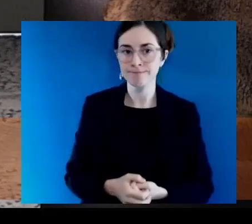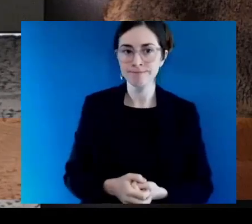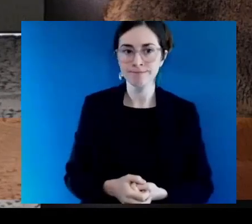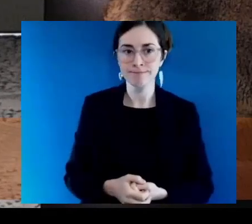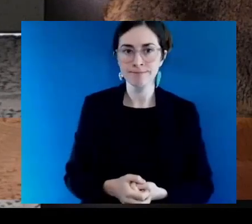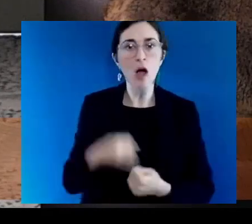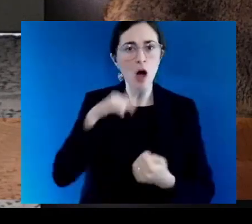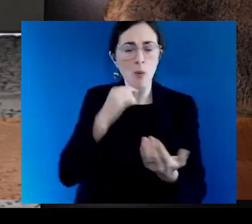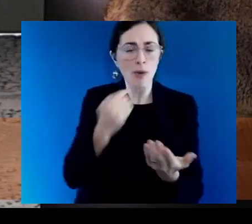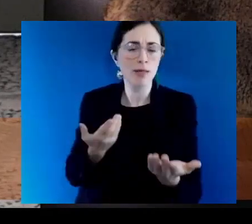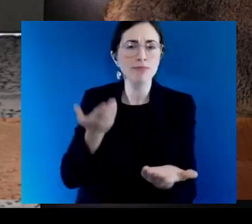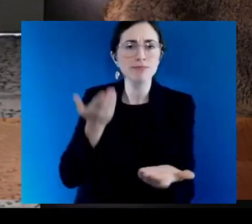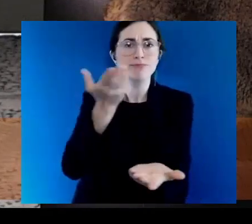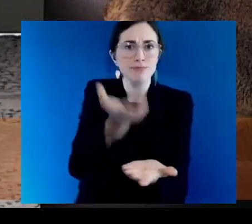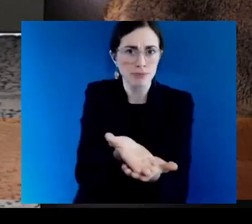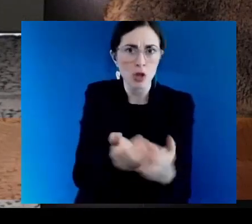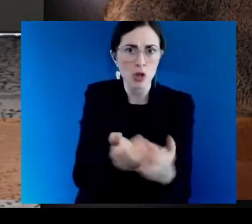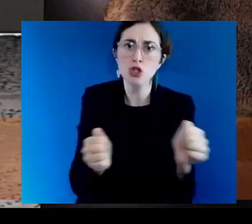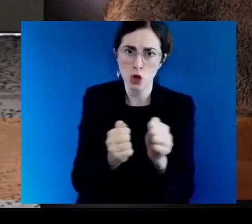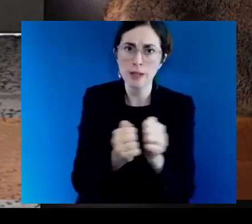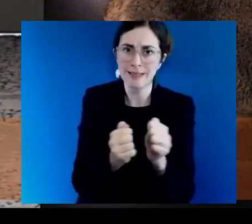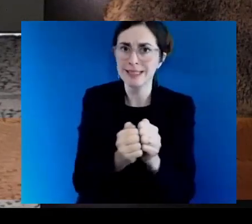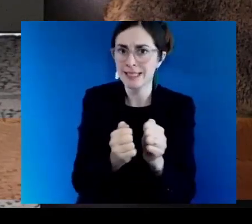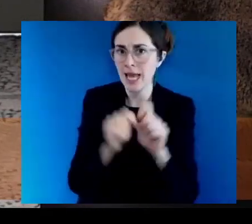that statement at this time.